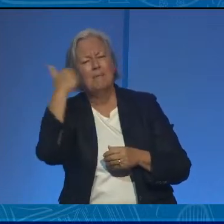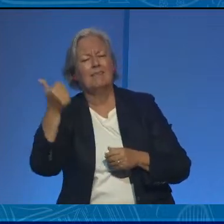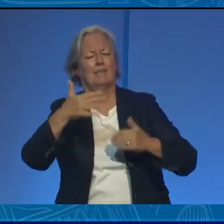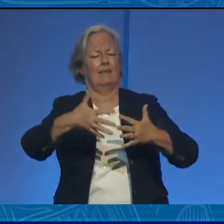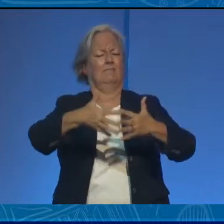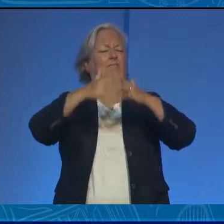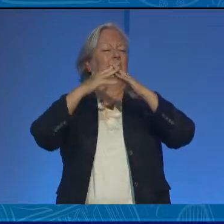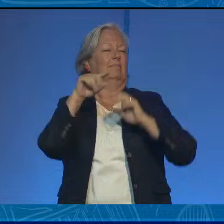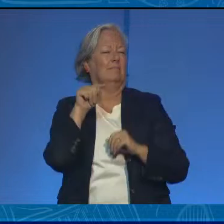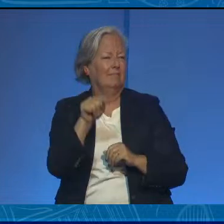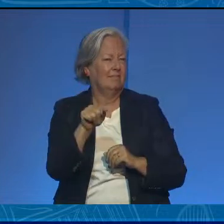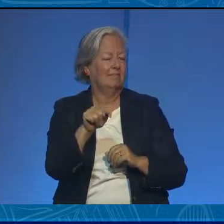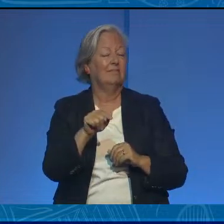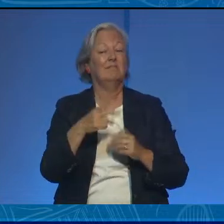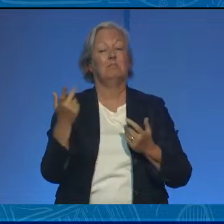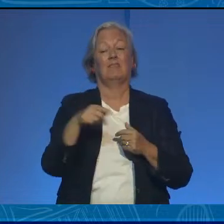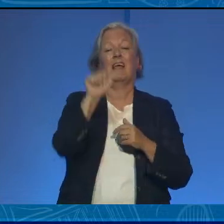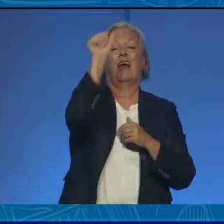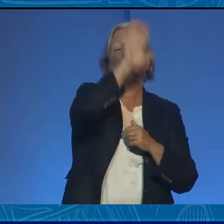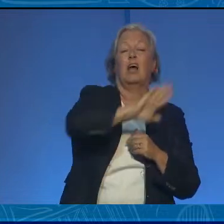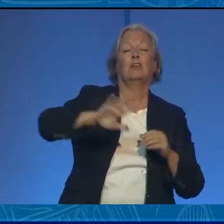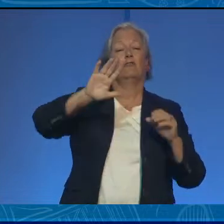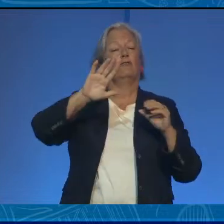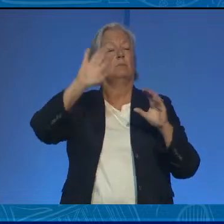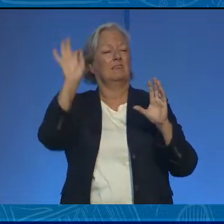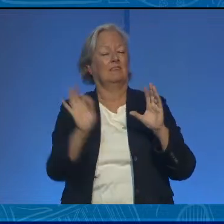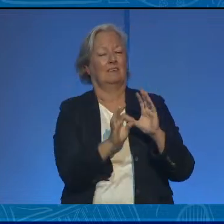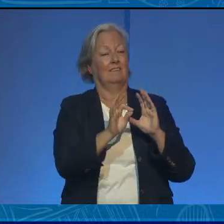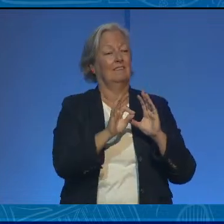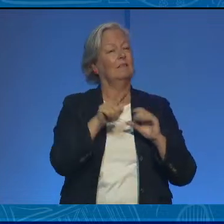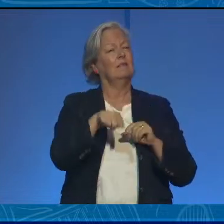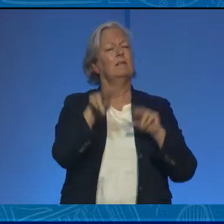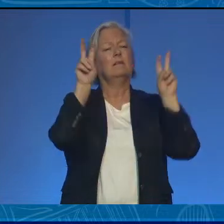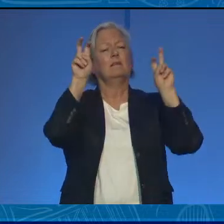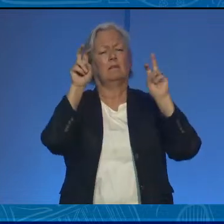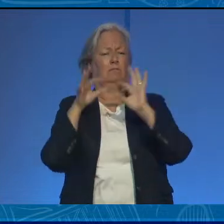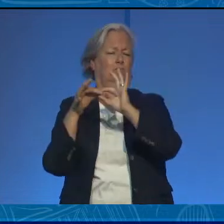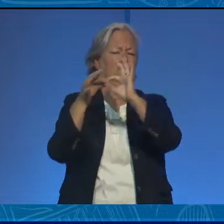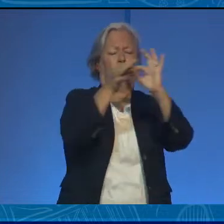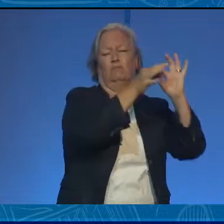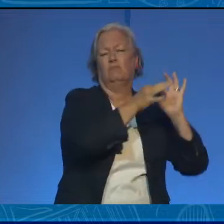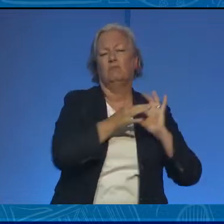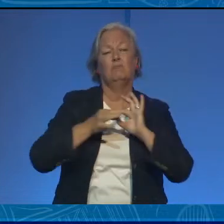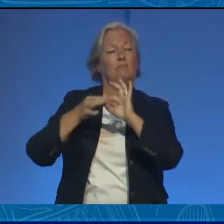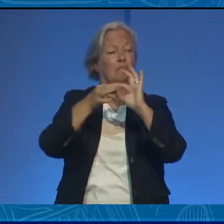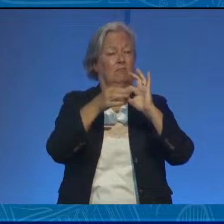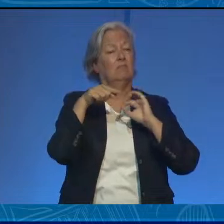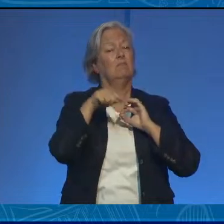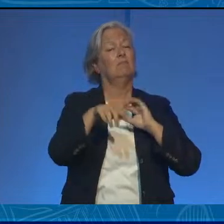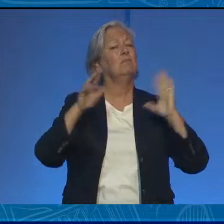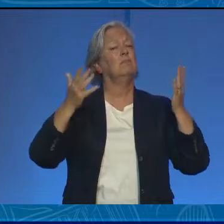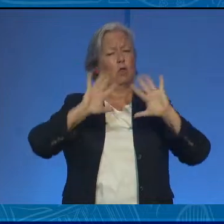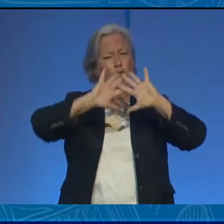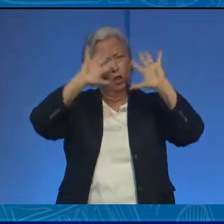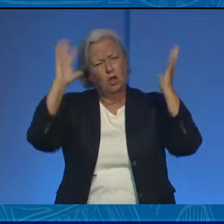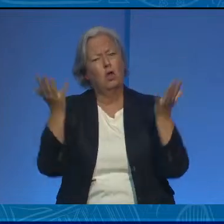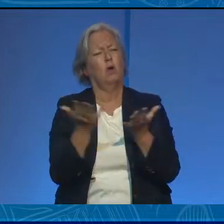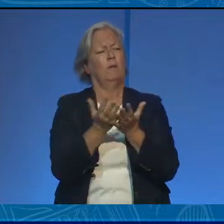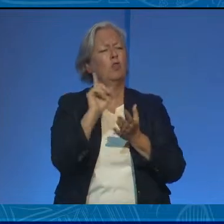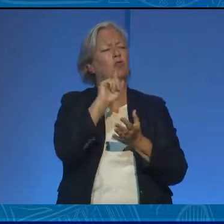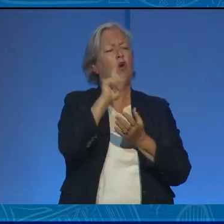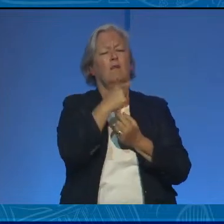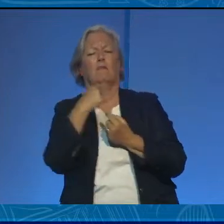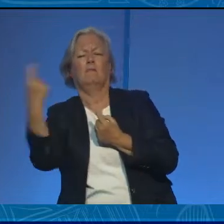The Asia-Pacific region is one with the global community in recognizing the need for a broader and a